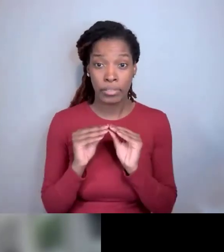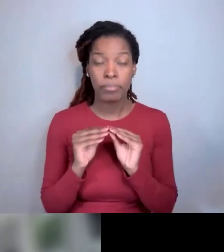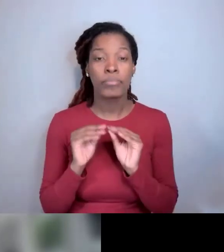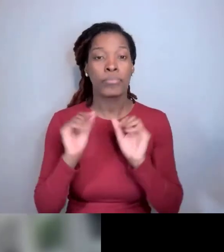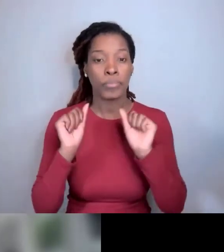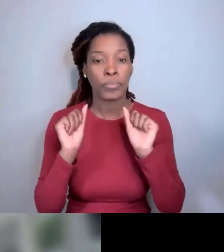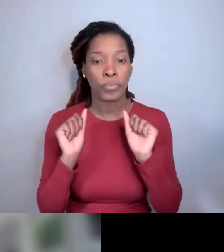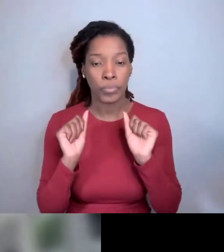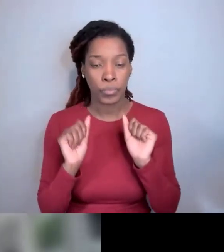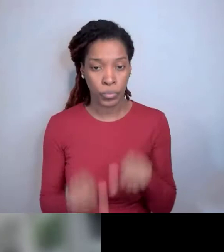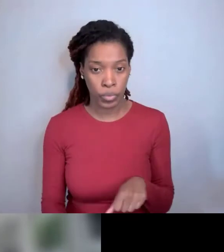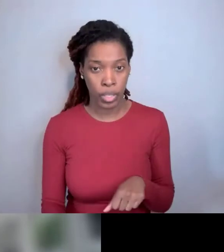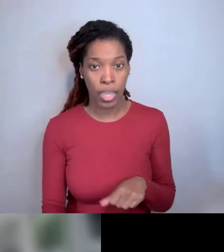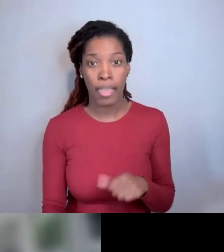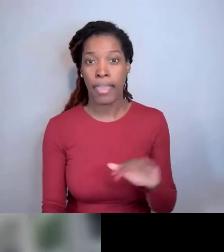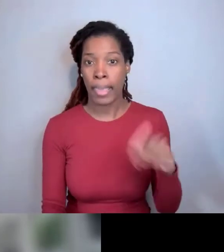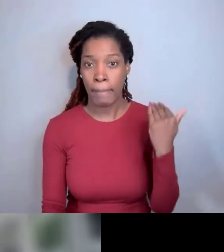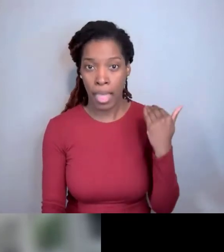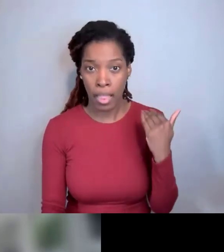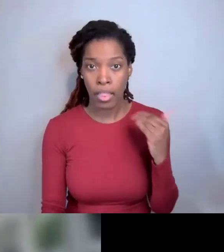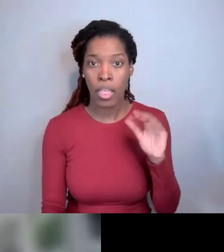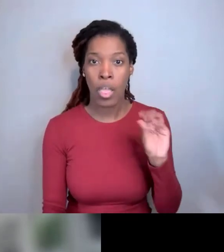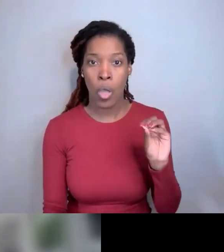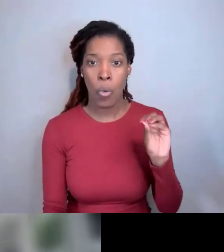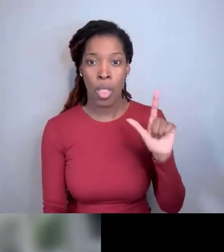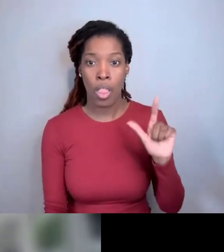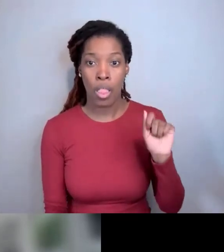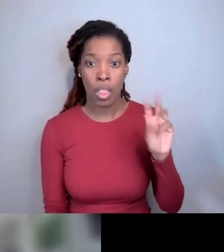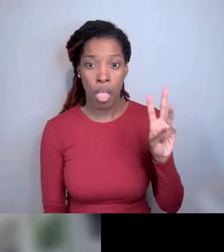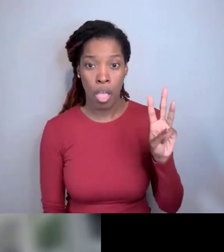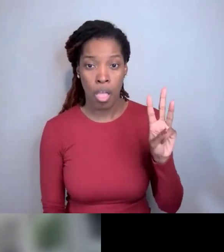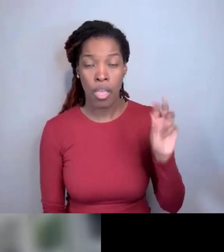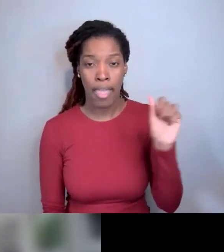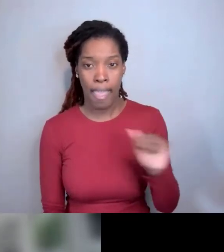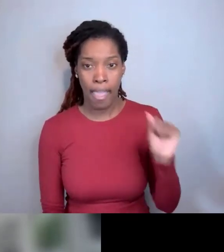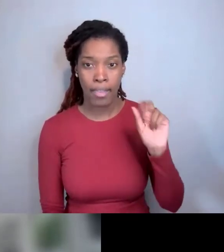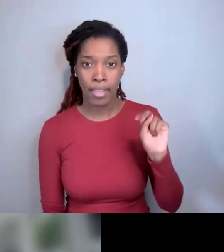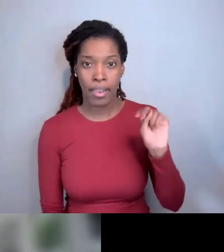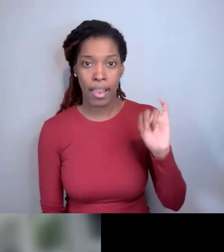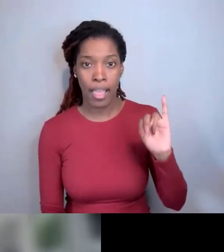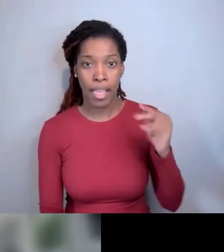can send us an email to olah@nih.gov.